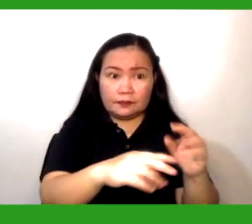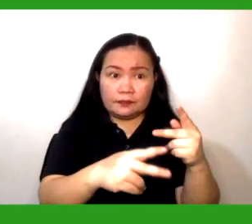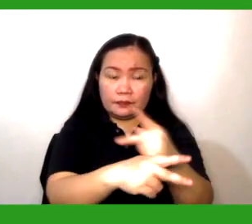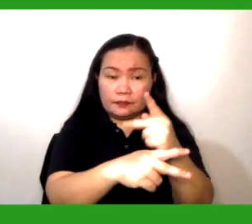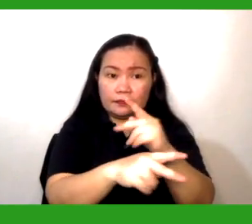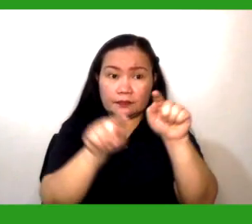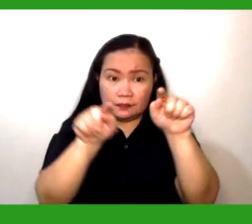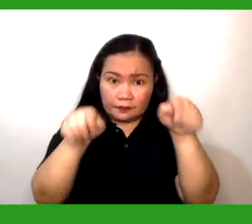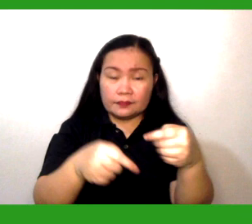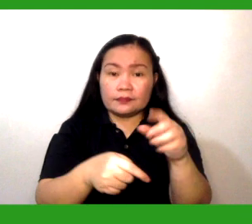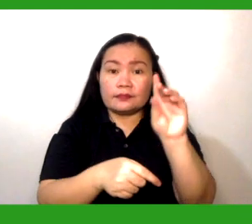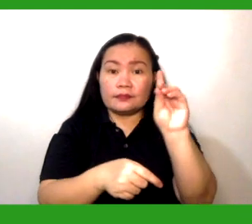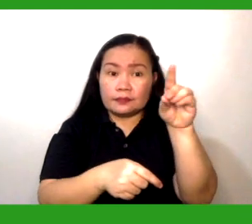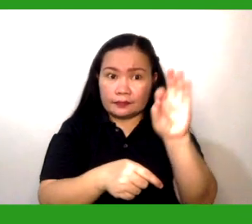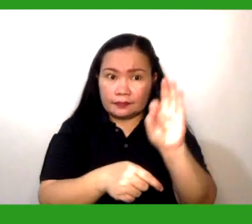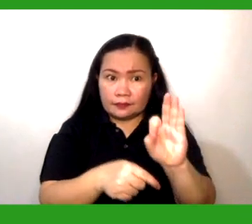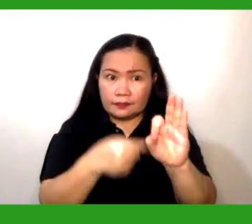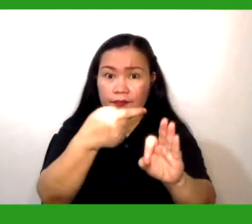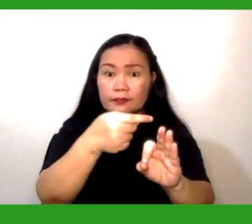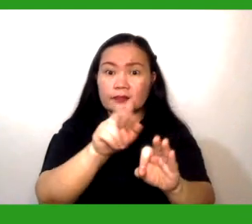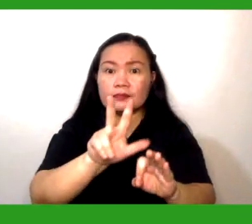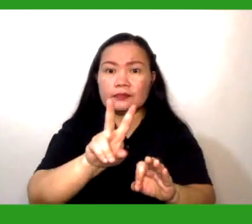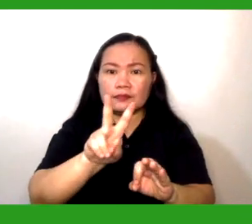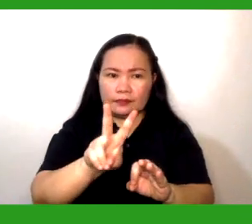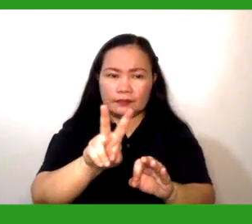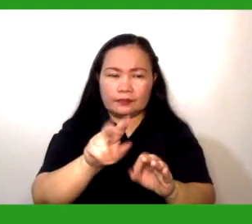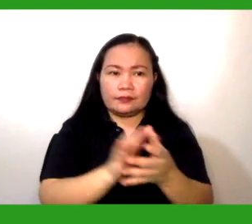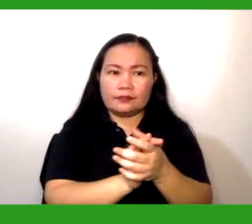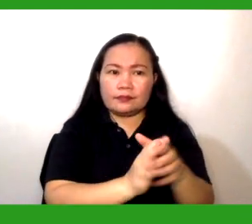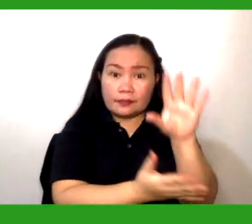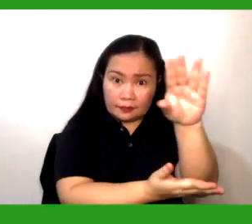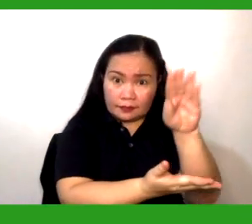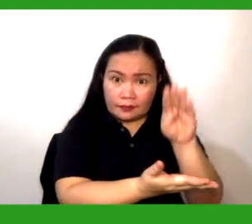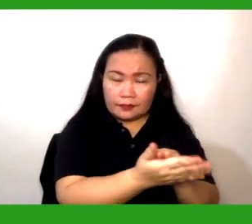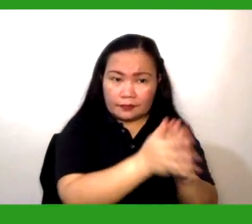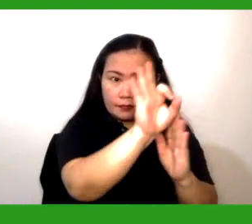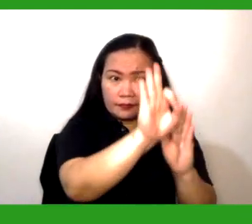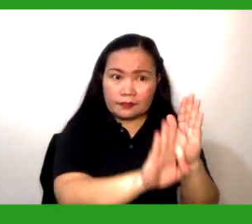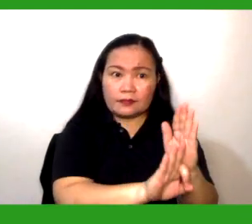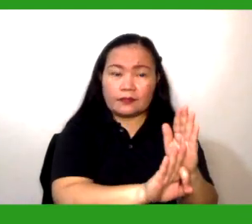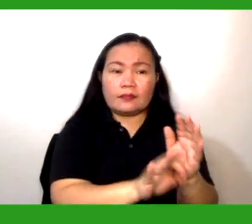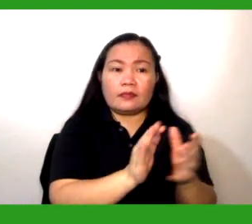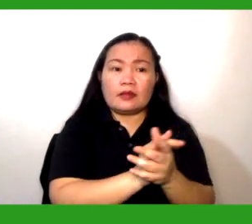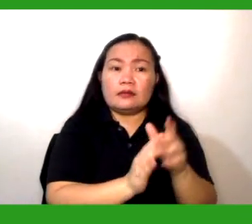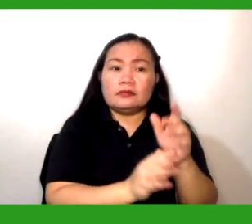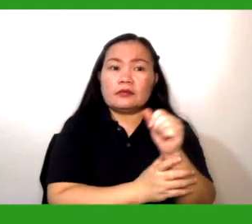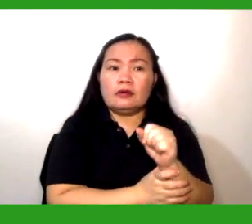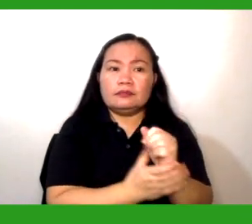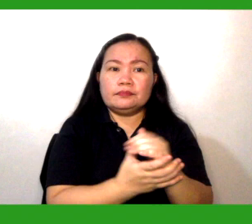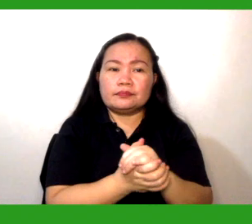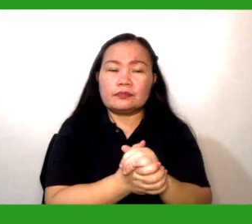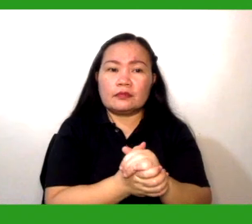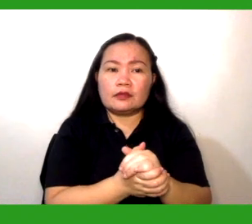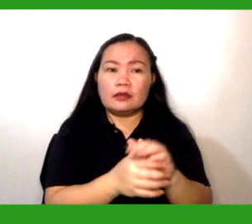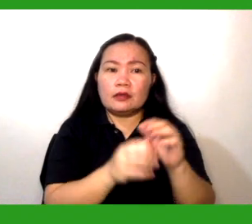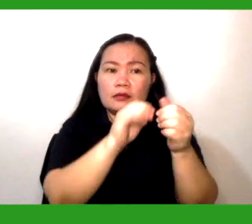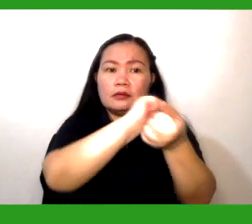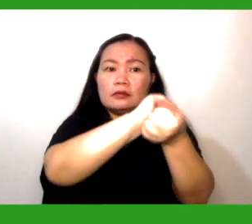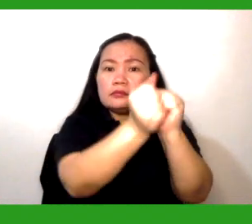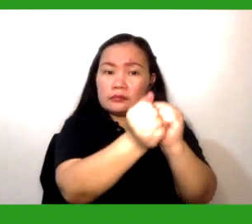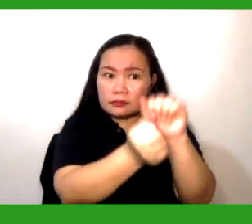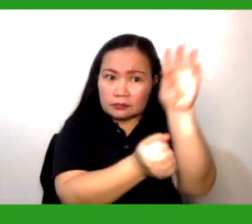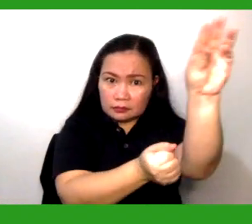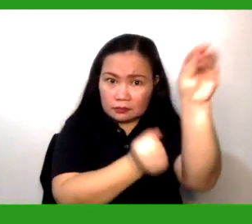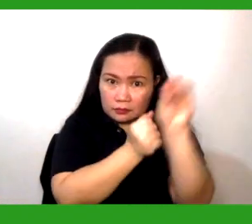Fahrenheit minus 32. So, we will have, copy your formula. Etong degree Fahrenheit na to, you're gonna